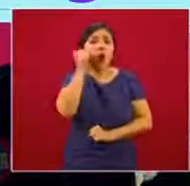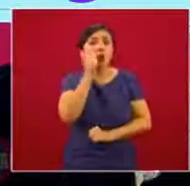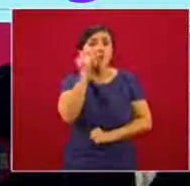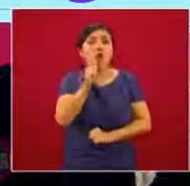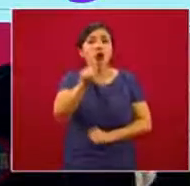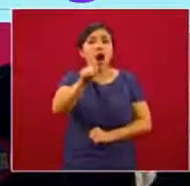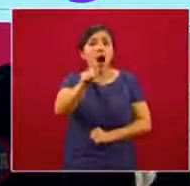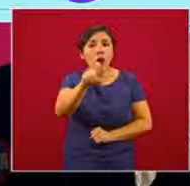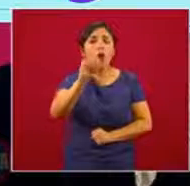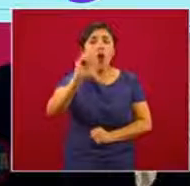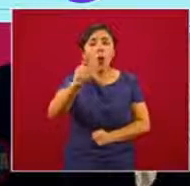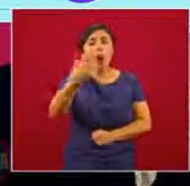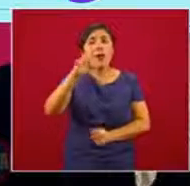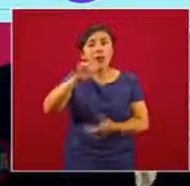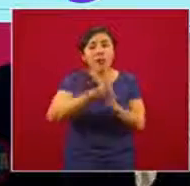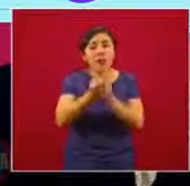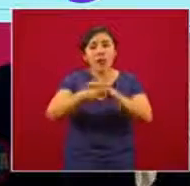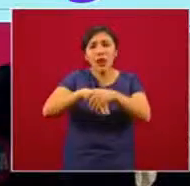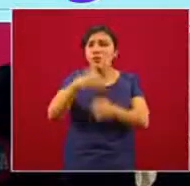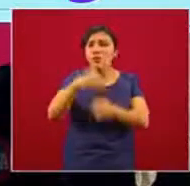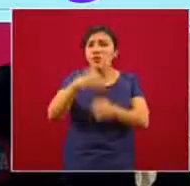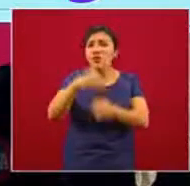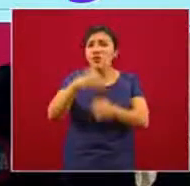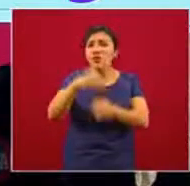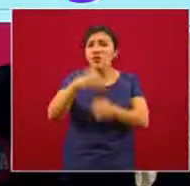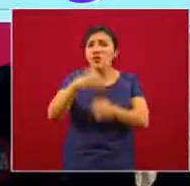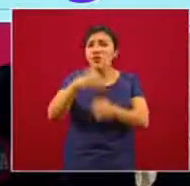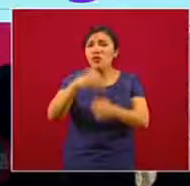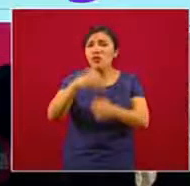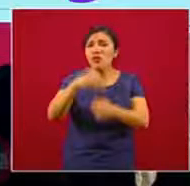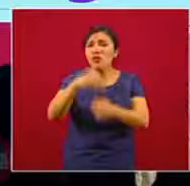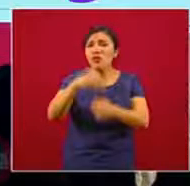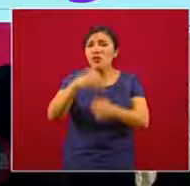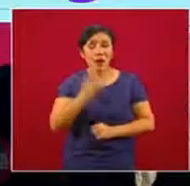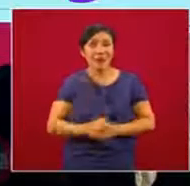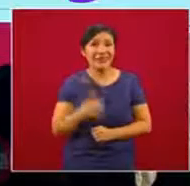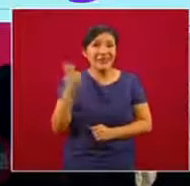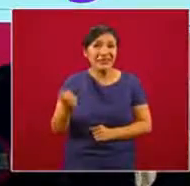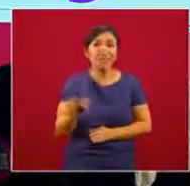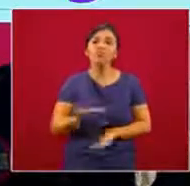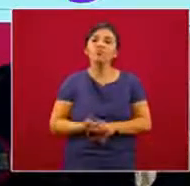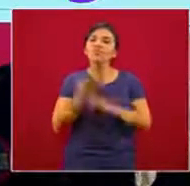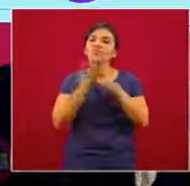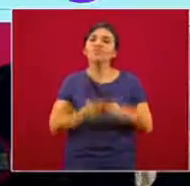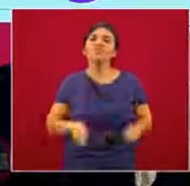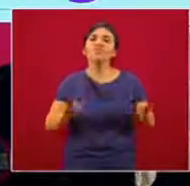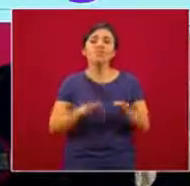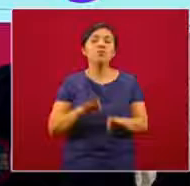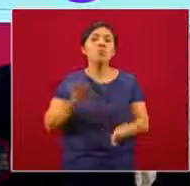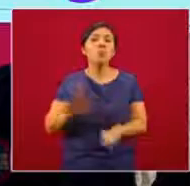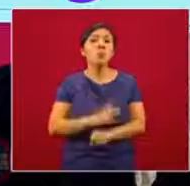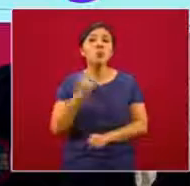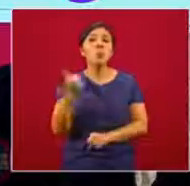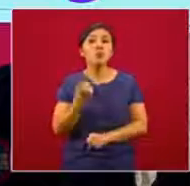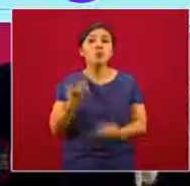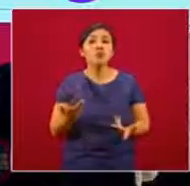include to guarantee the access to soap and water or every school. This